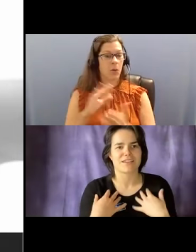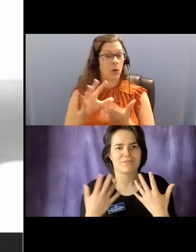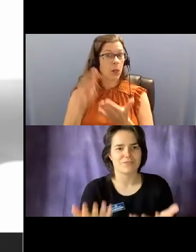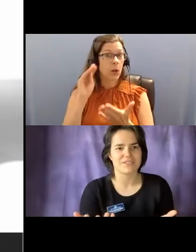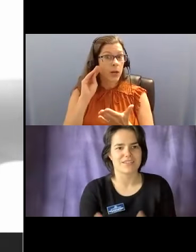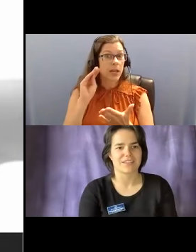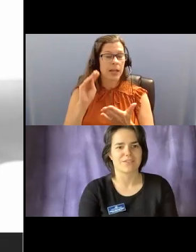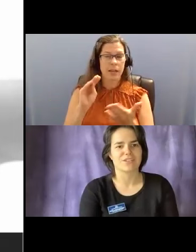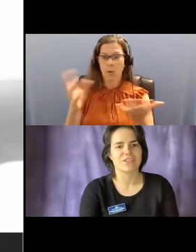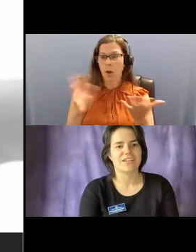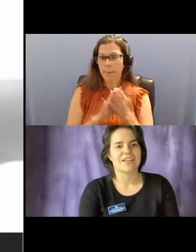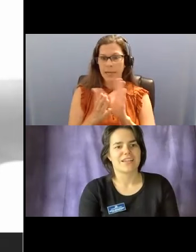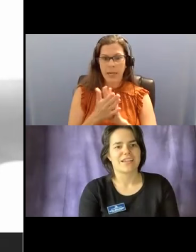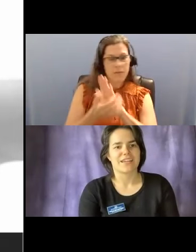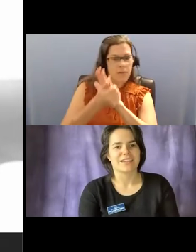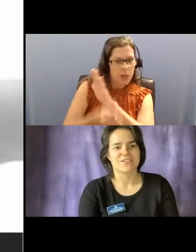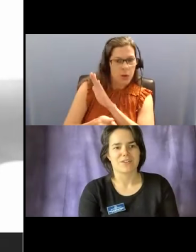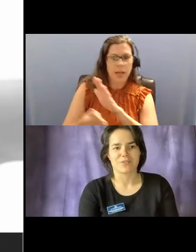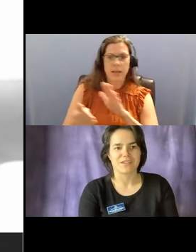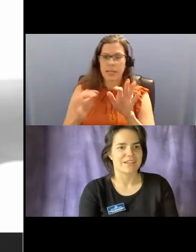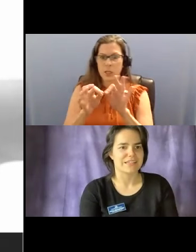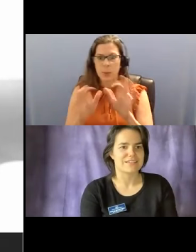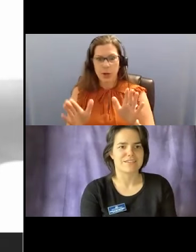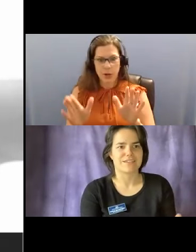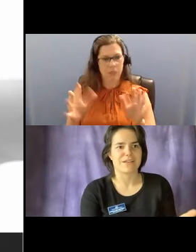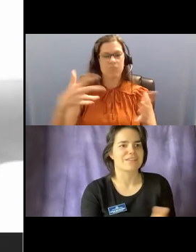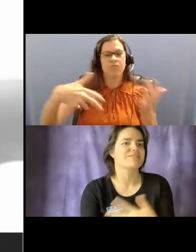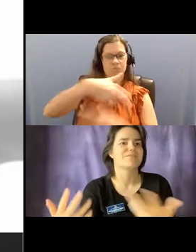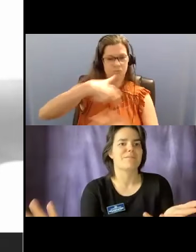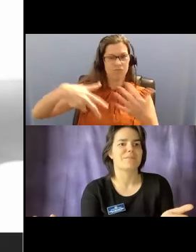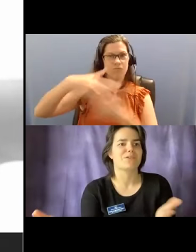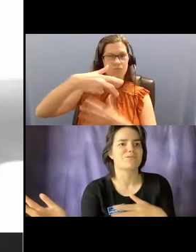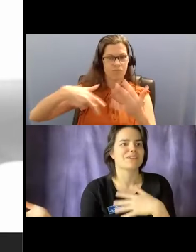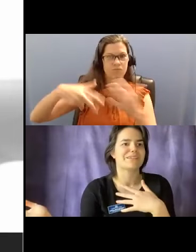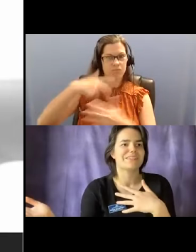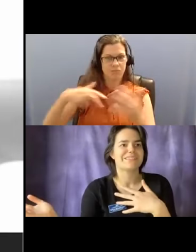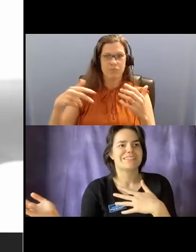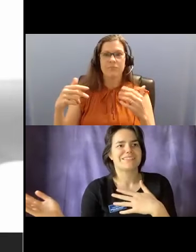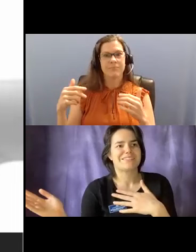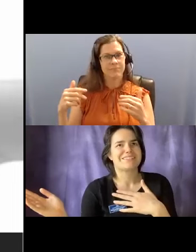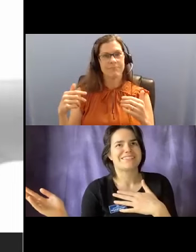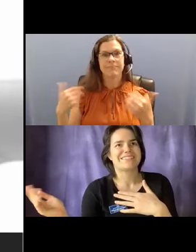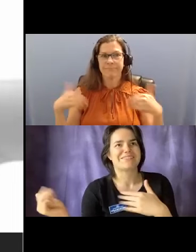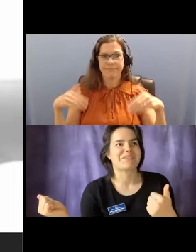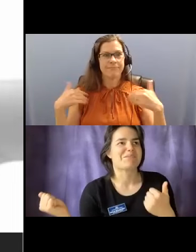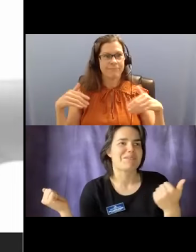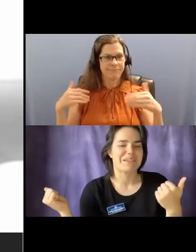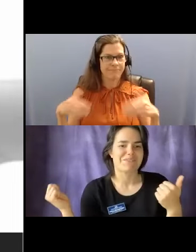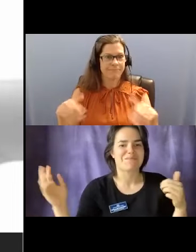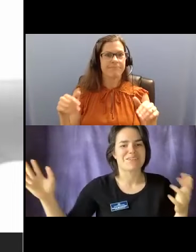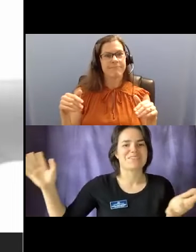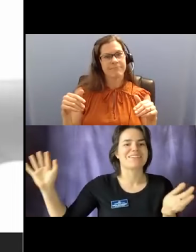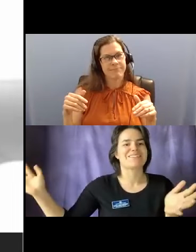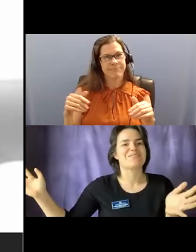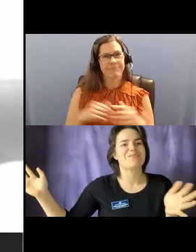interpreters and fluency in the language. And so it's no, what word am I looking